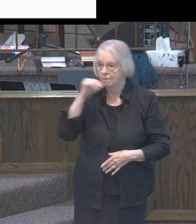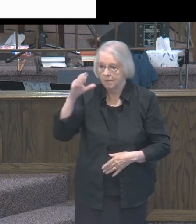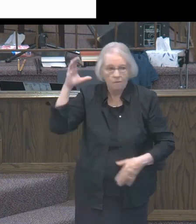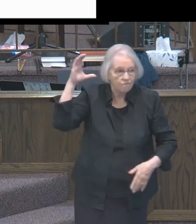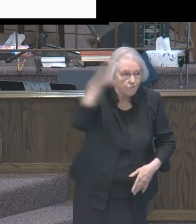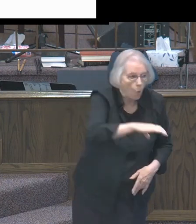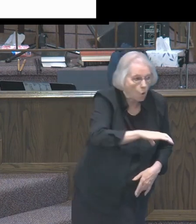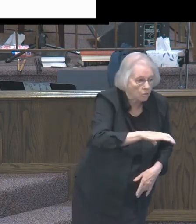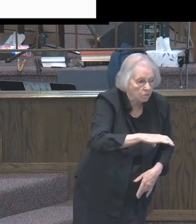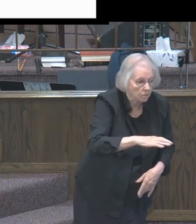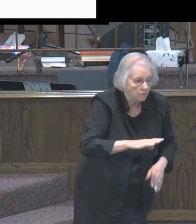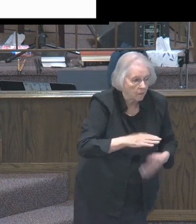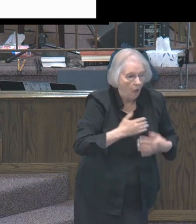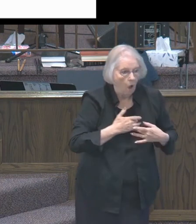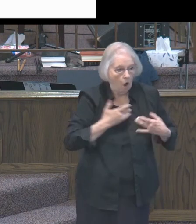God is calling.